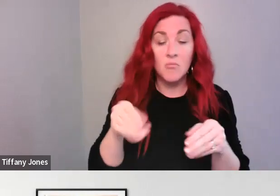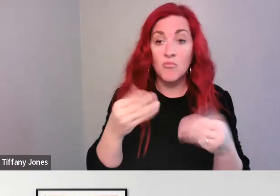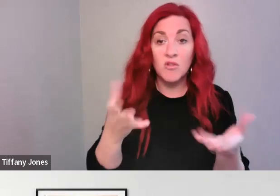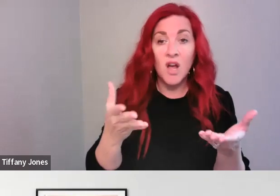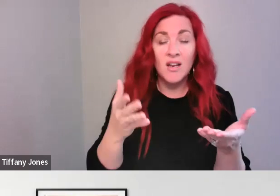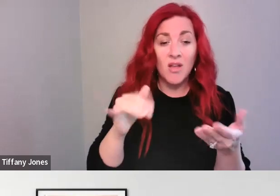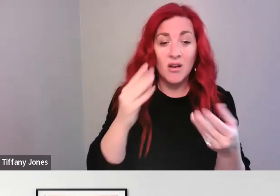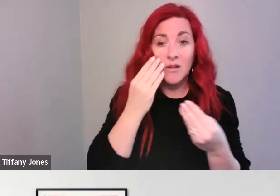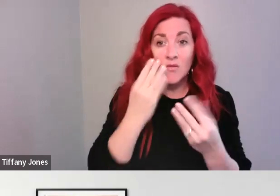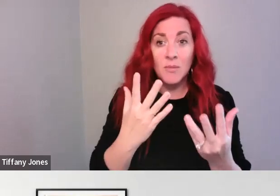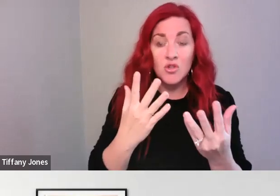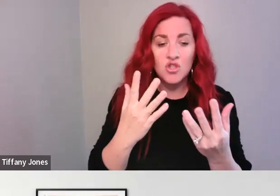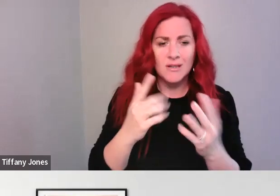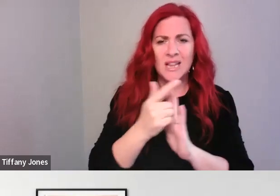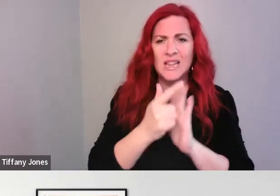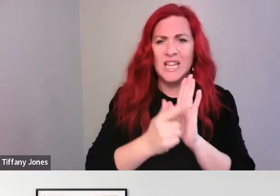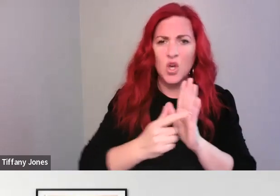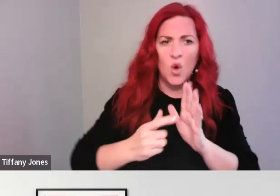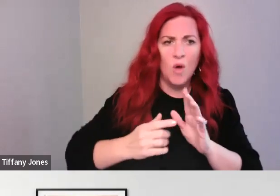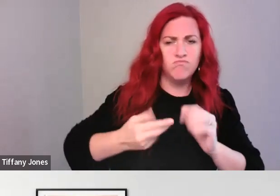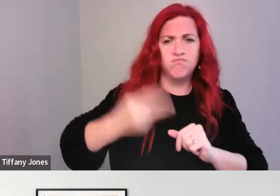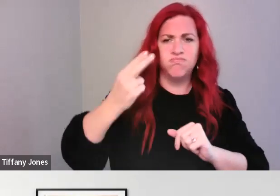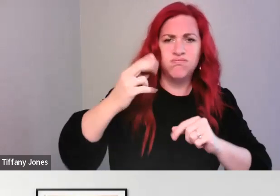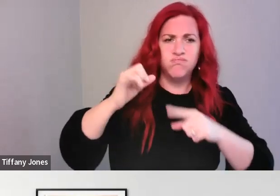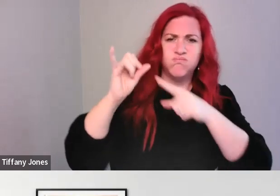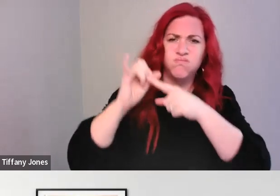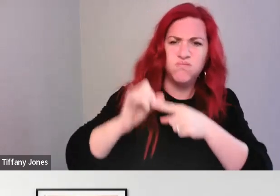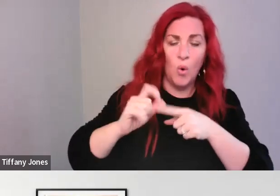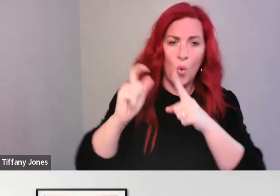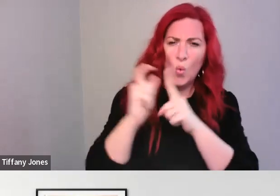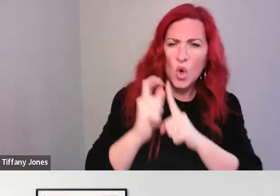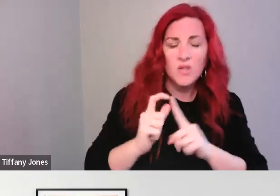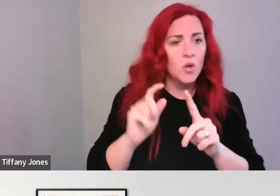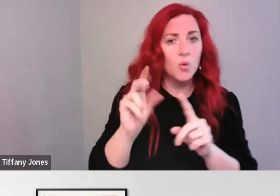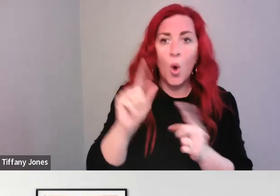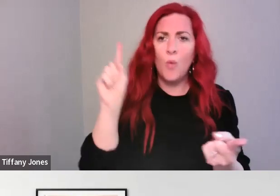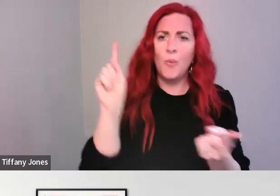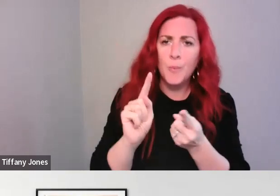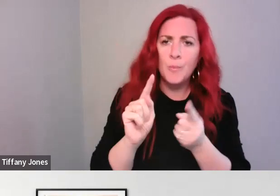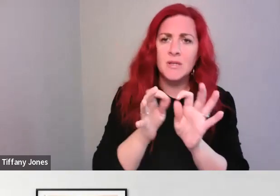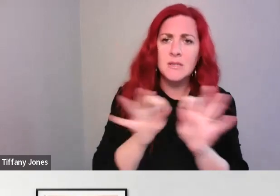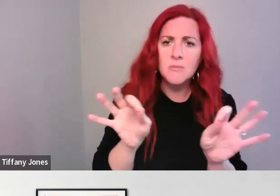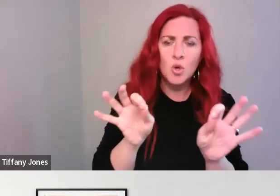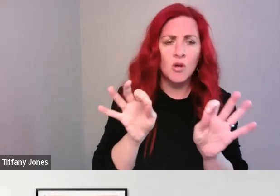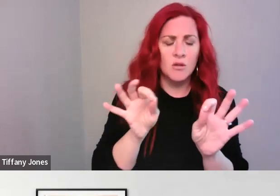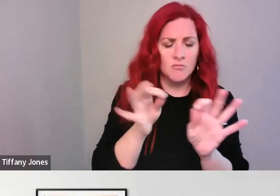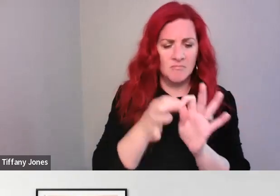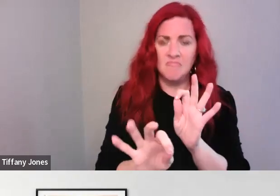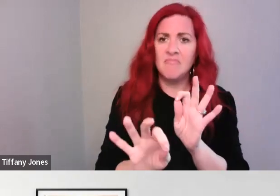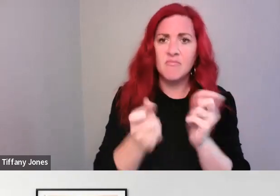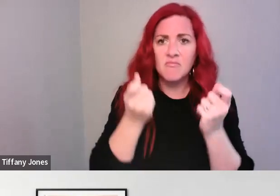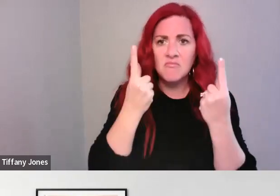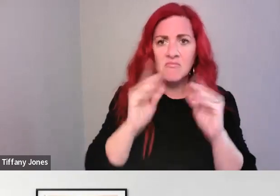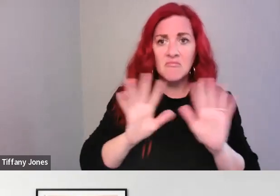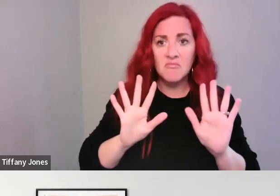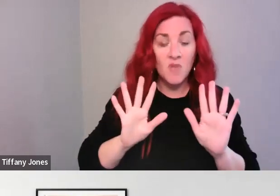this information in legalese. It's supposed to be understandable, simplified language that makes sense. I'm not sure that it really is. I'm